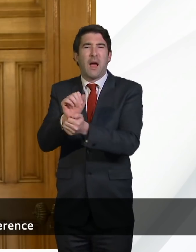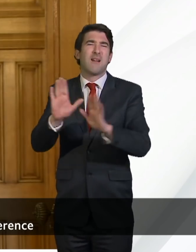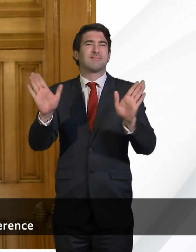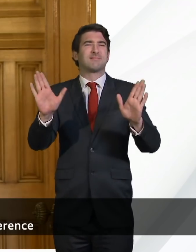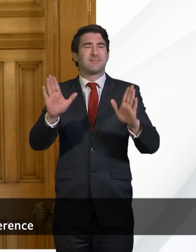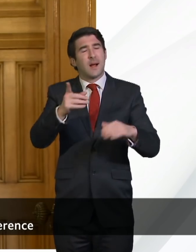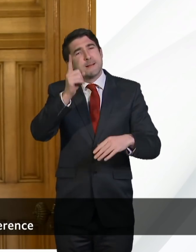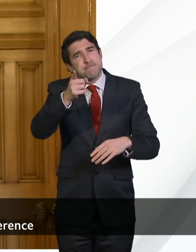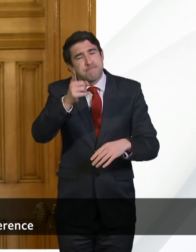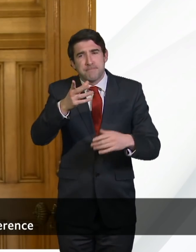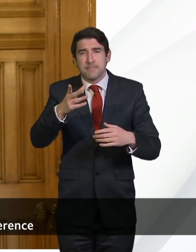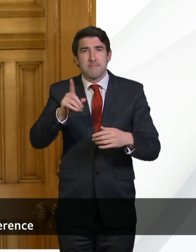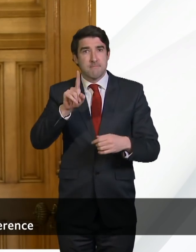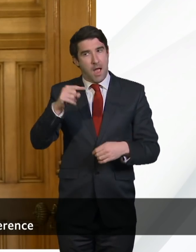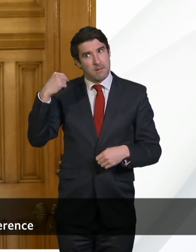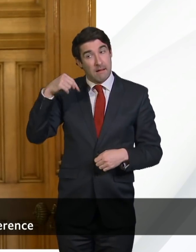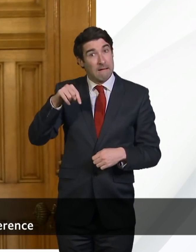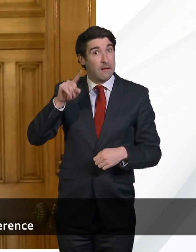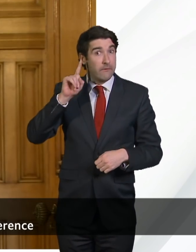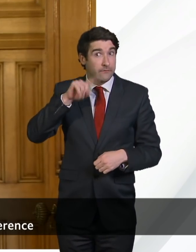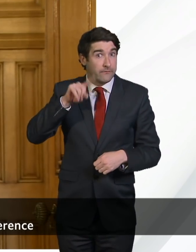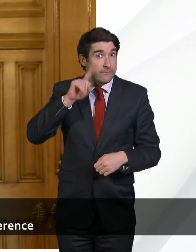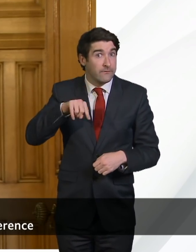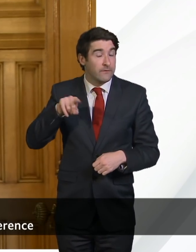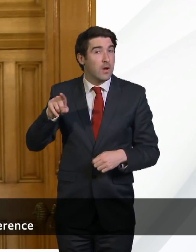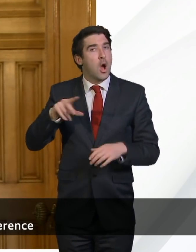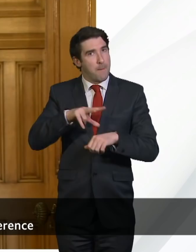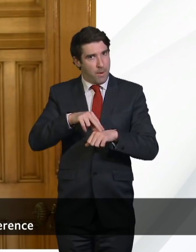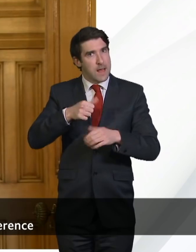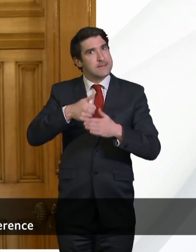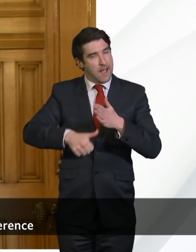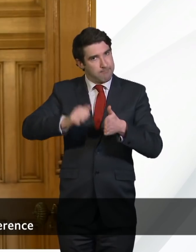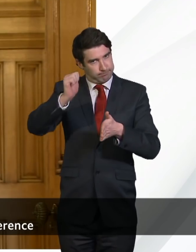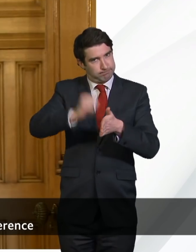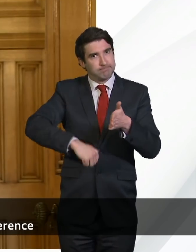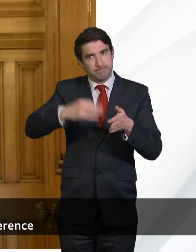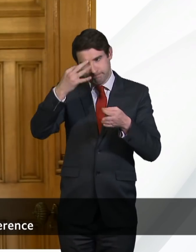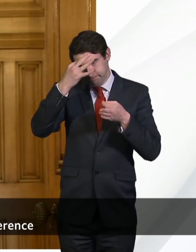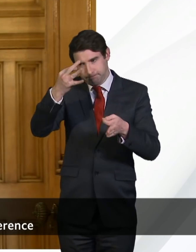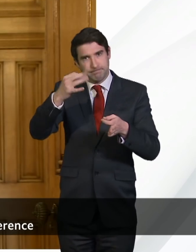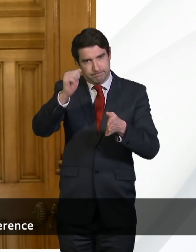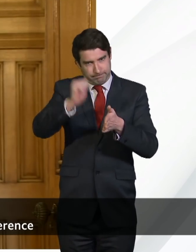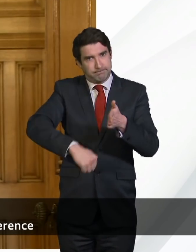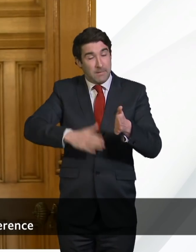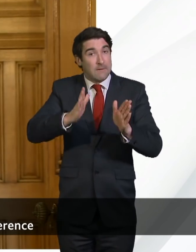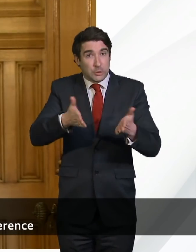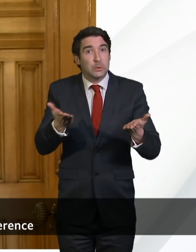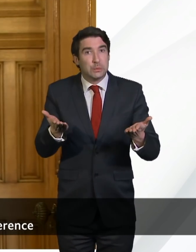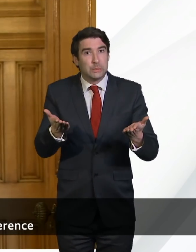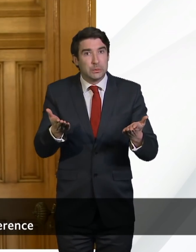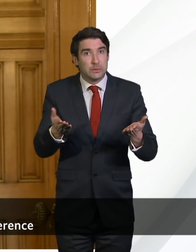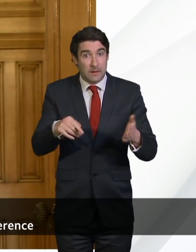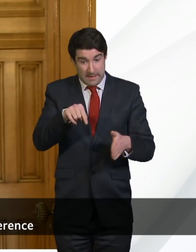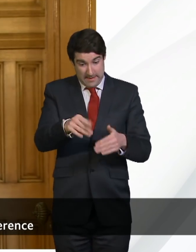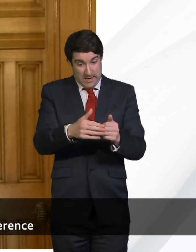into this long bank holiday weekend, I think people should think very long and hard, not just about the guidance and the importance of keeping it up, but about what